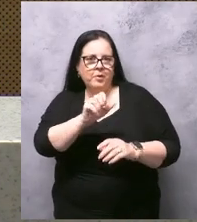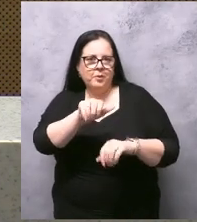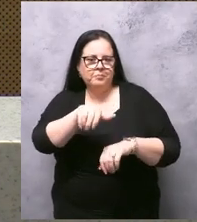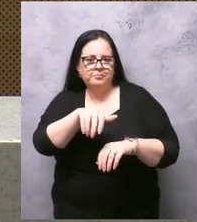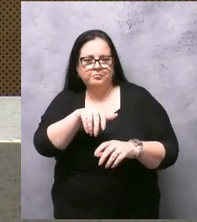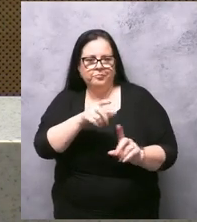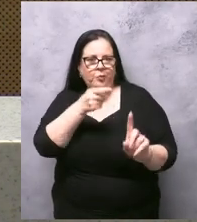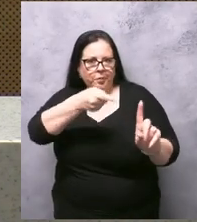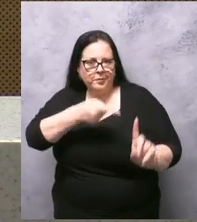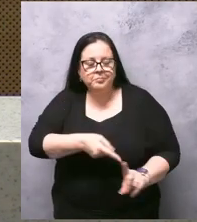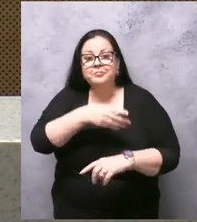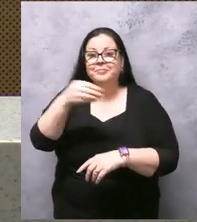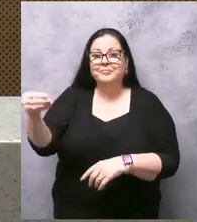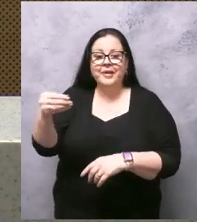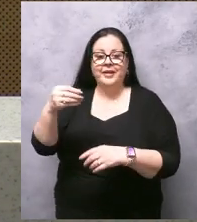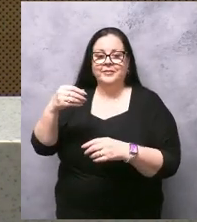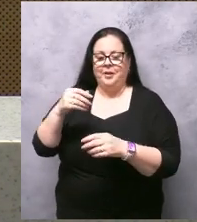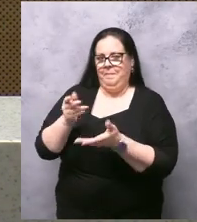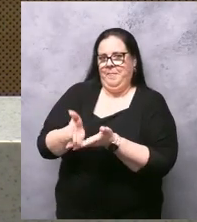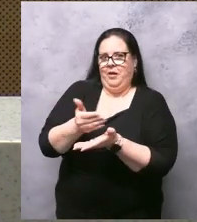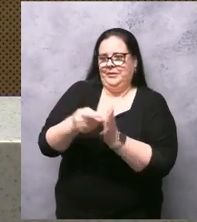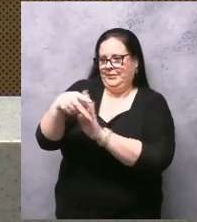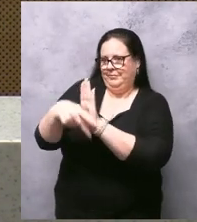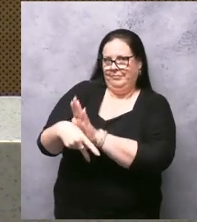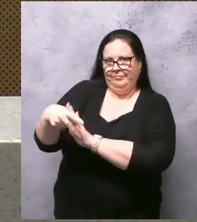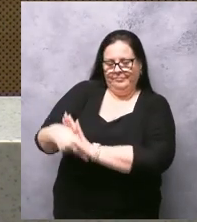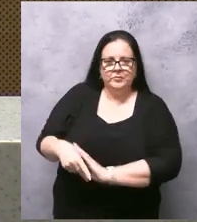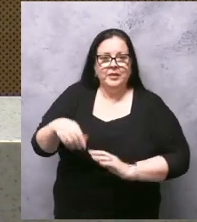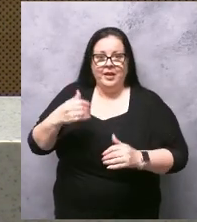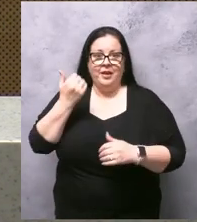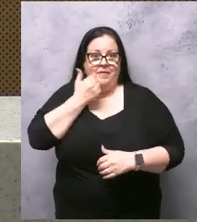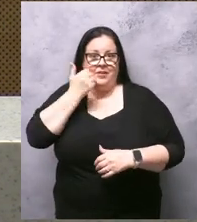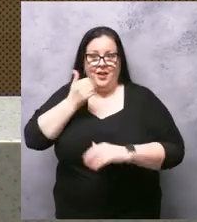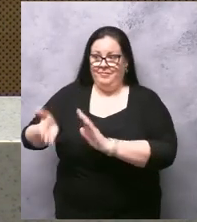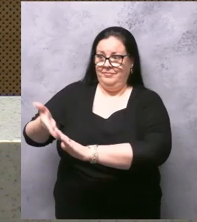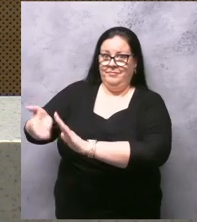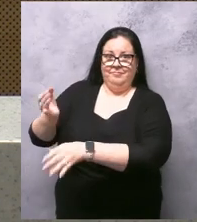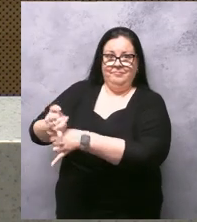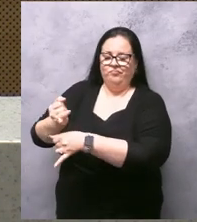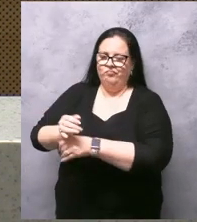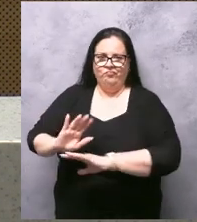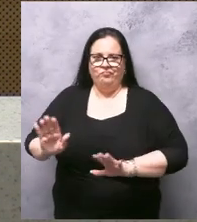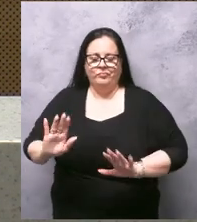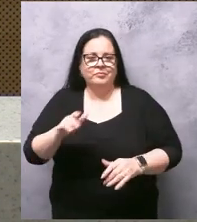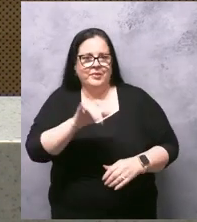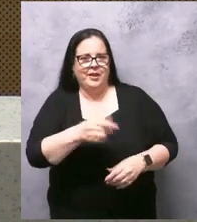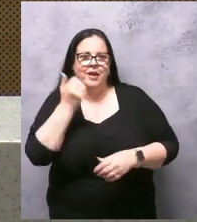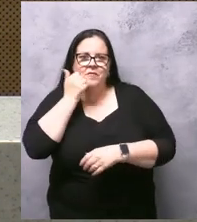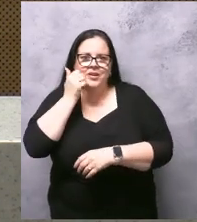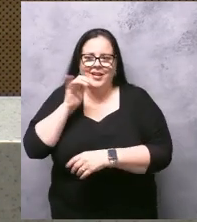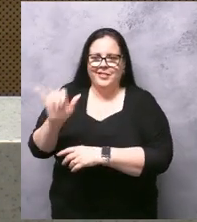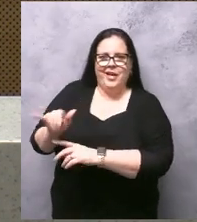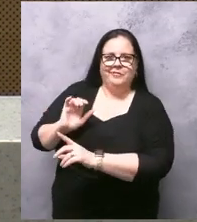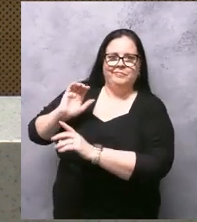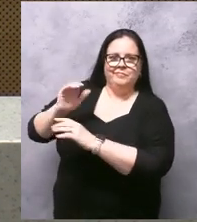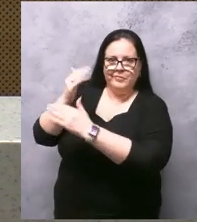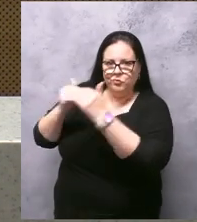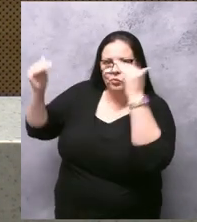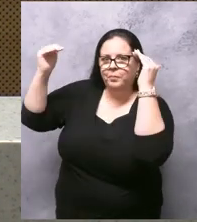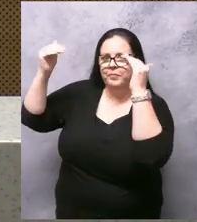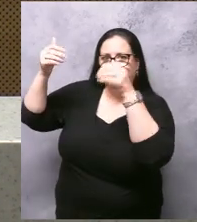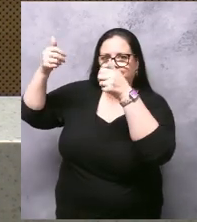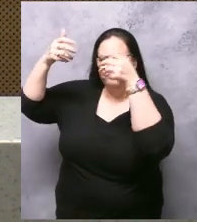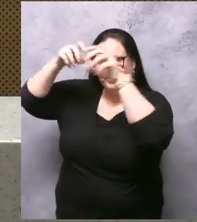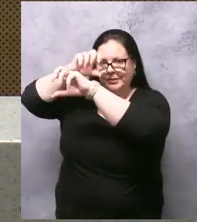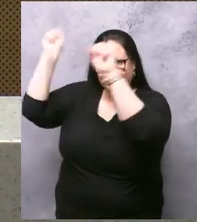district. It's not the role of the district to make day-to-day operation decisions. The management and day-to-day operation decisions of the district are responsibility of the superintendent. We